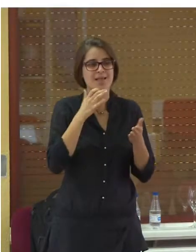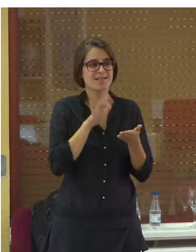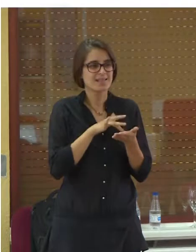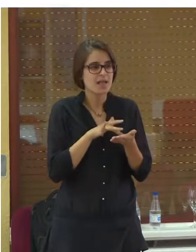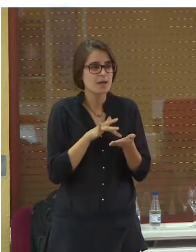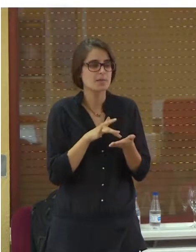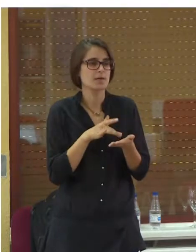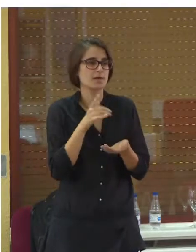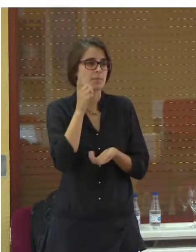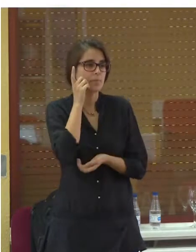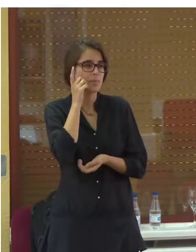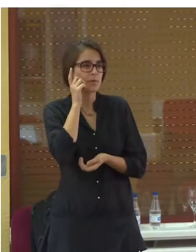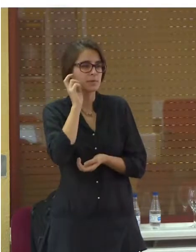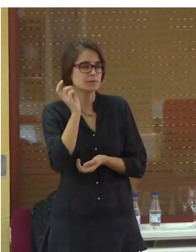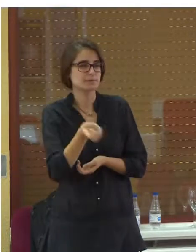tablets,